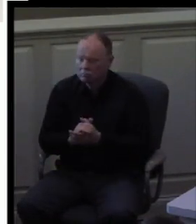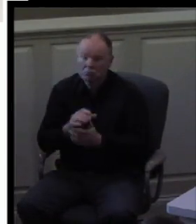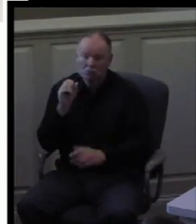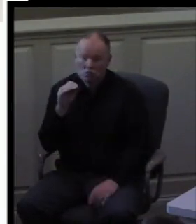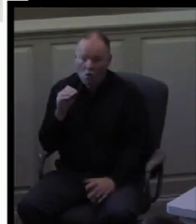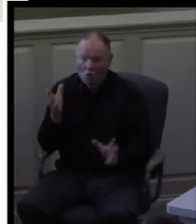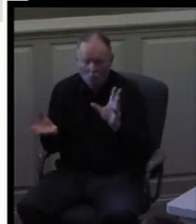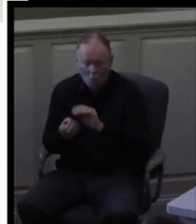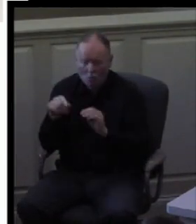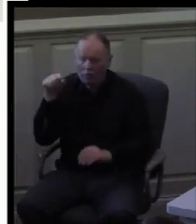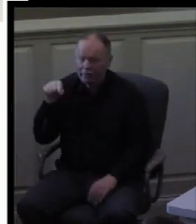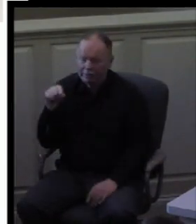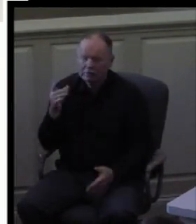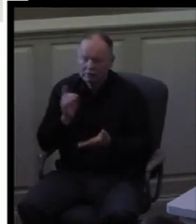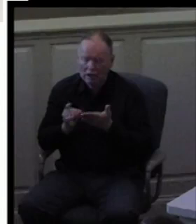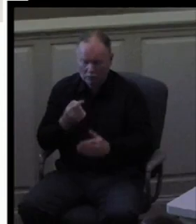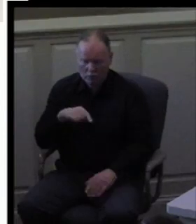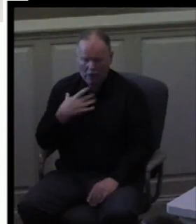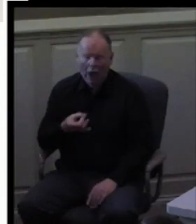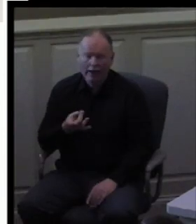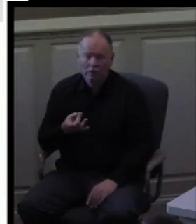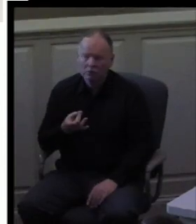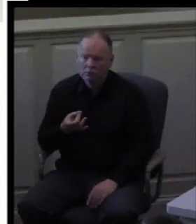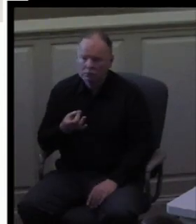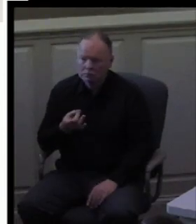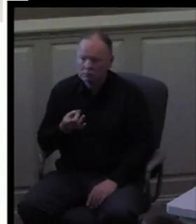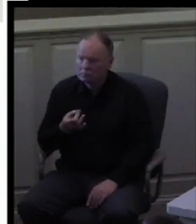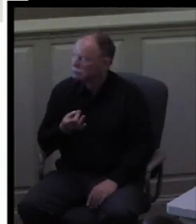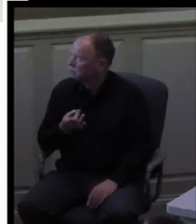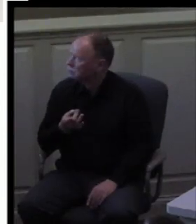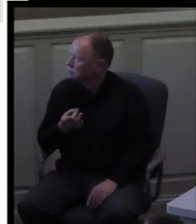So again, we like the